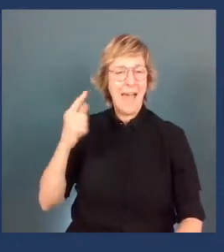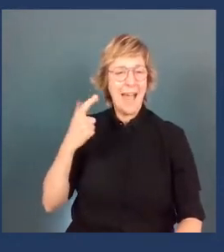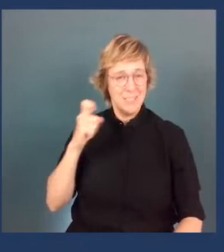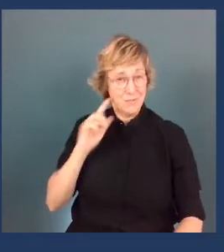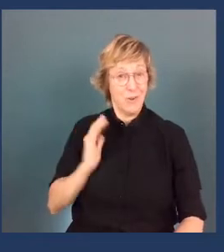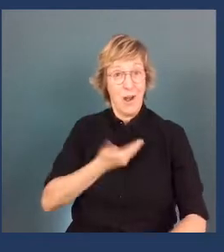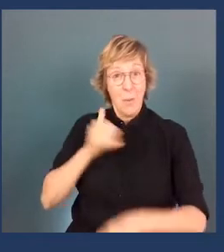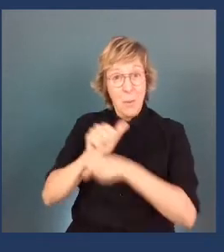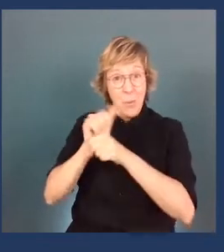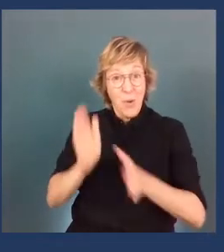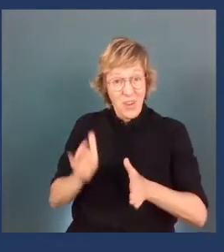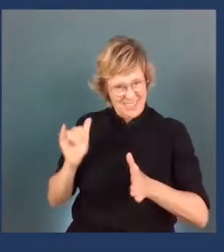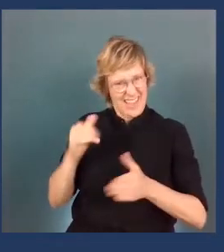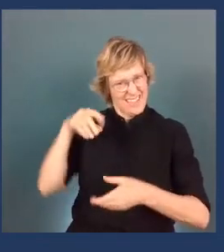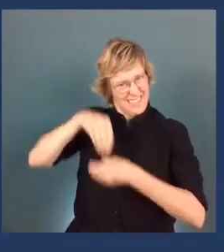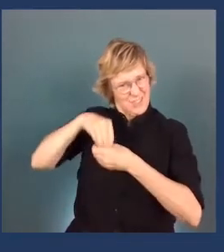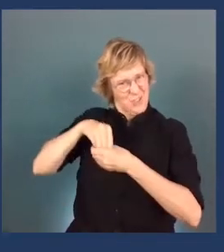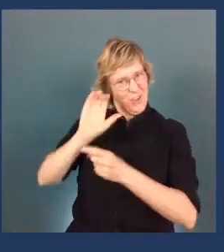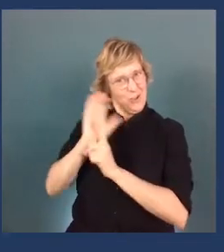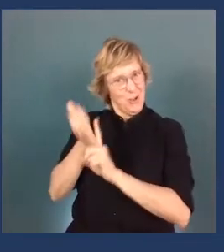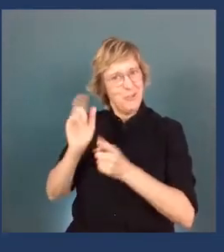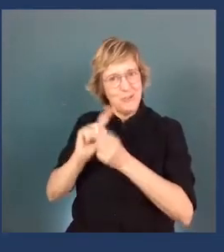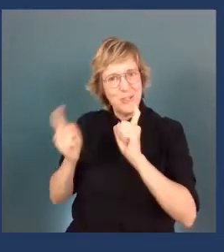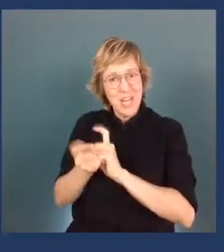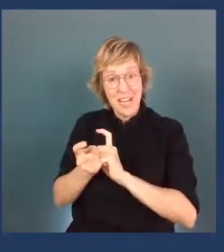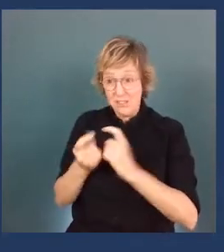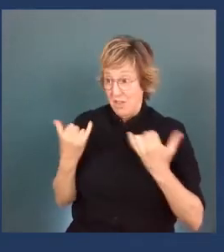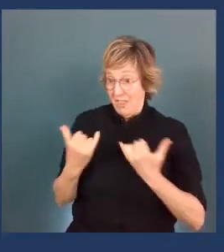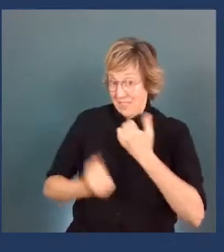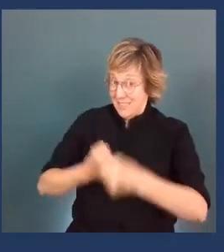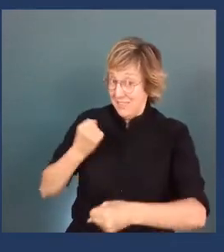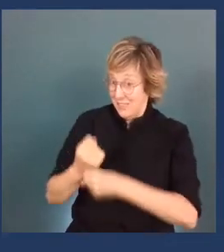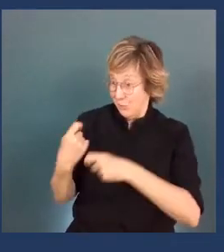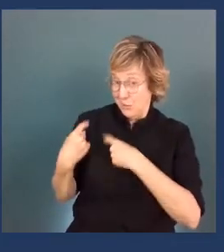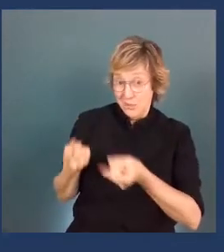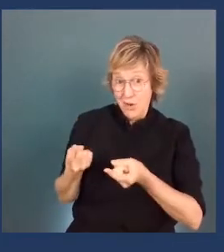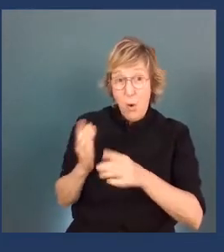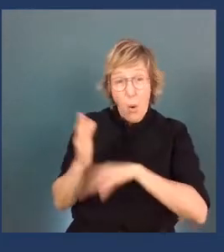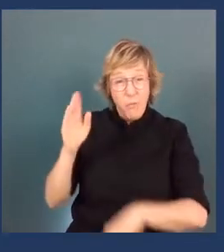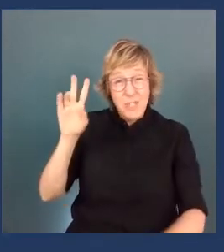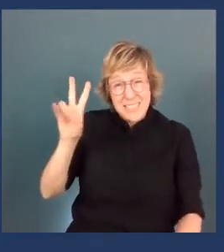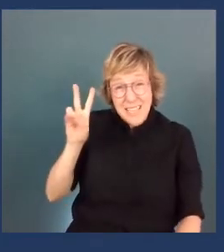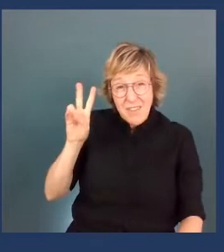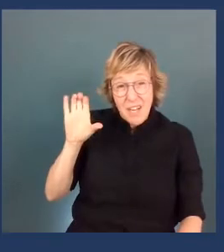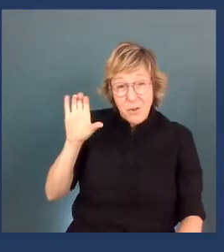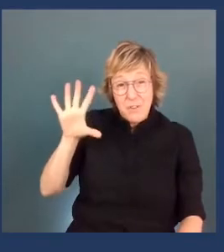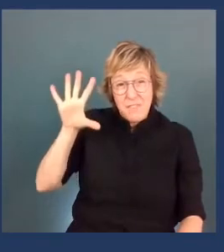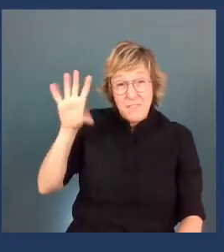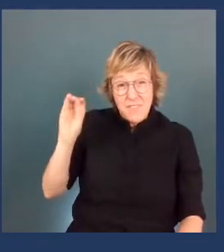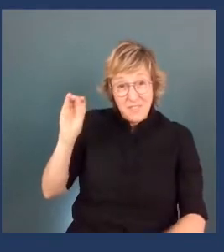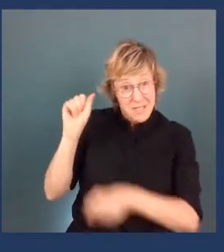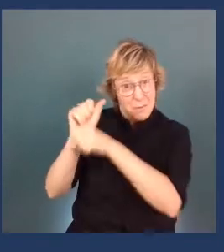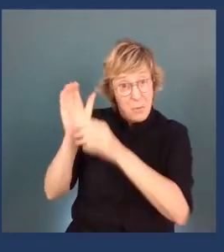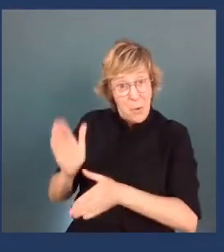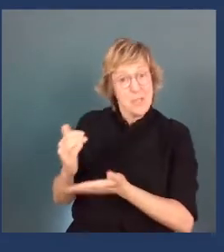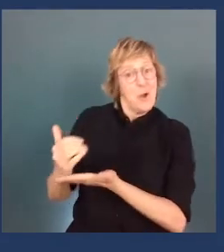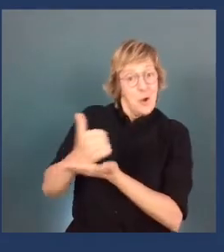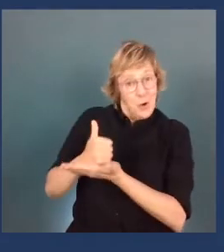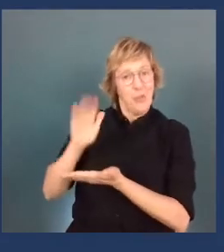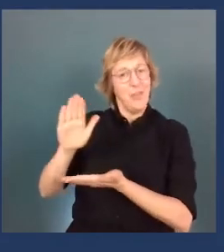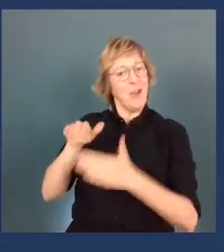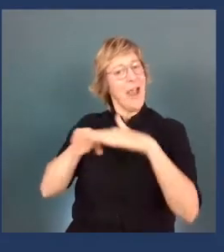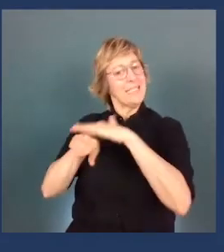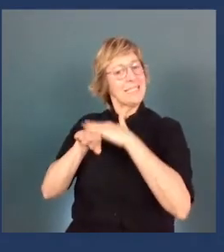part of our culture change internally. This year alone, for example, we've had over 750 employees earn